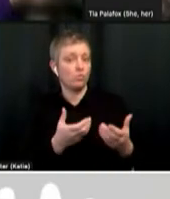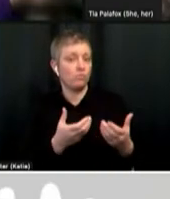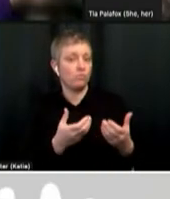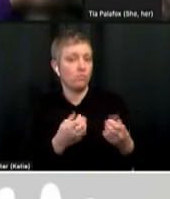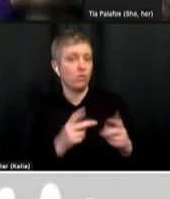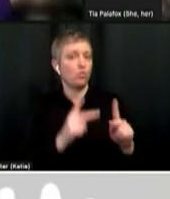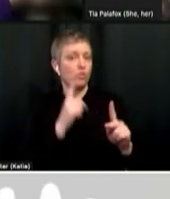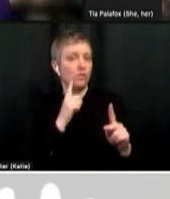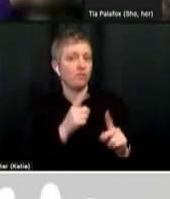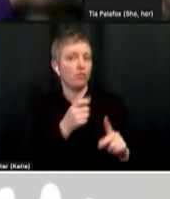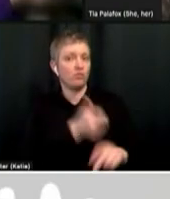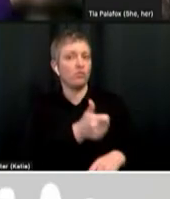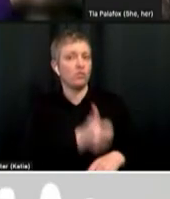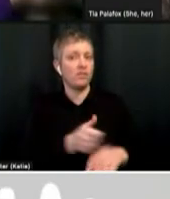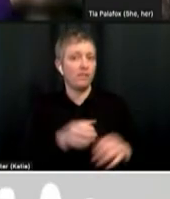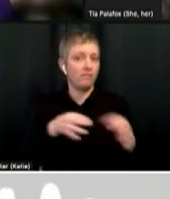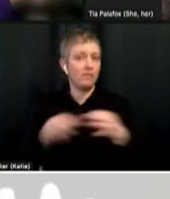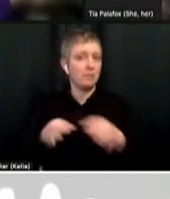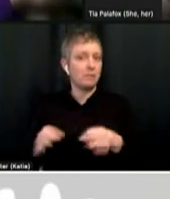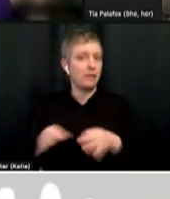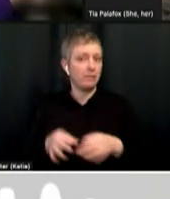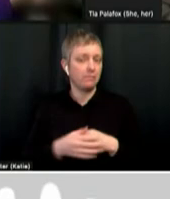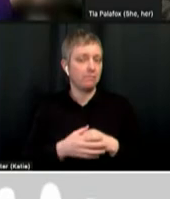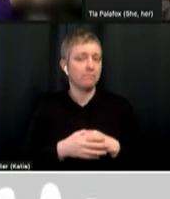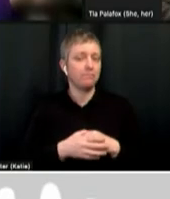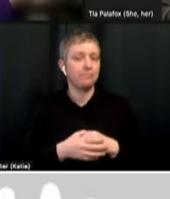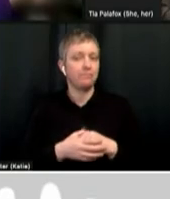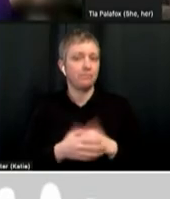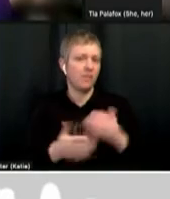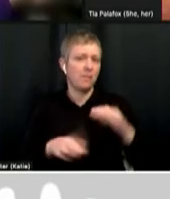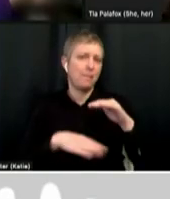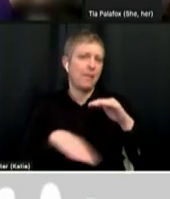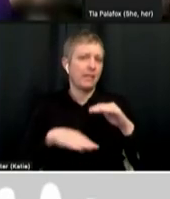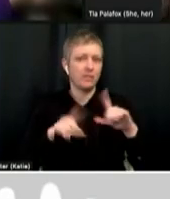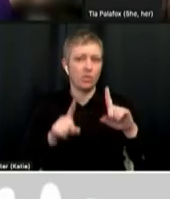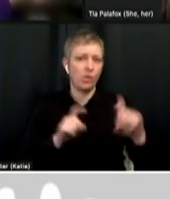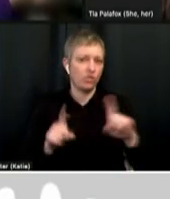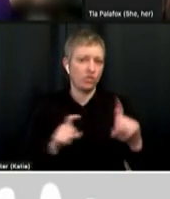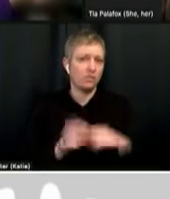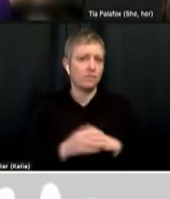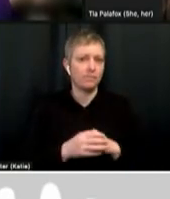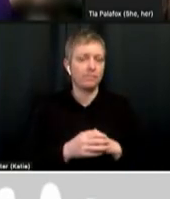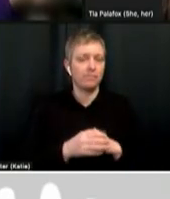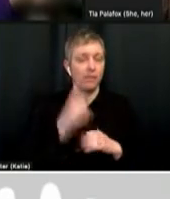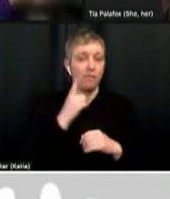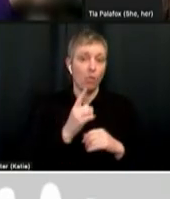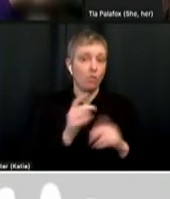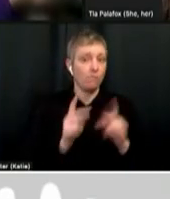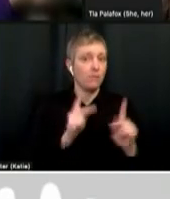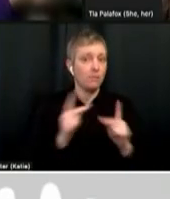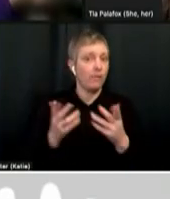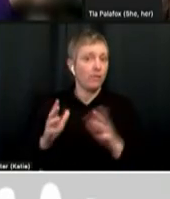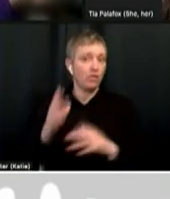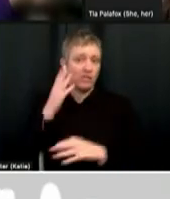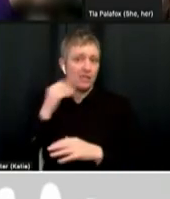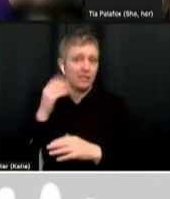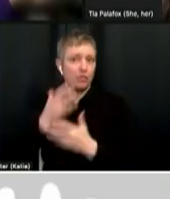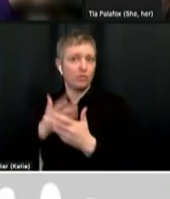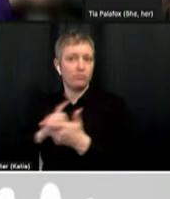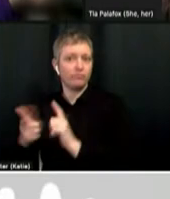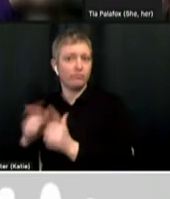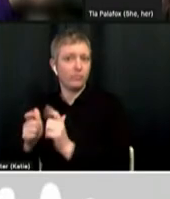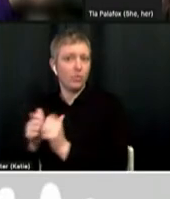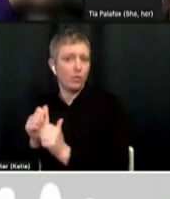happened? Basic questions. So it's individuals. They will remain anonymous, so nobody